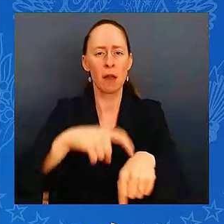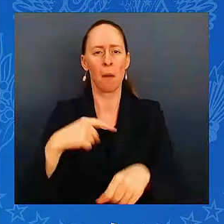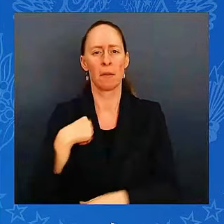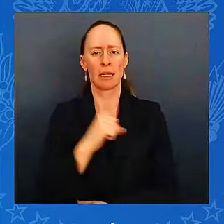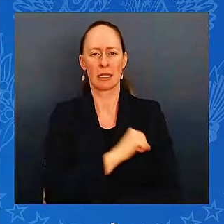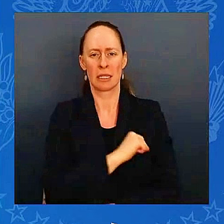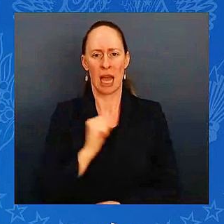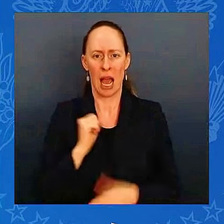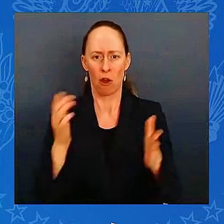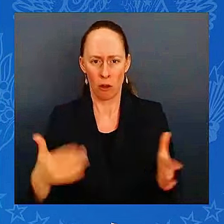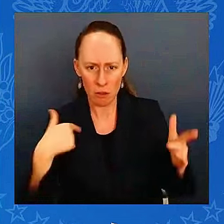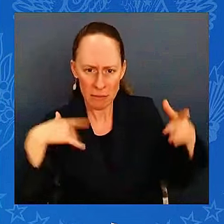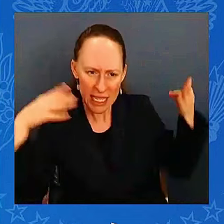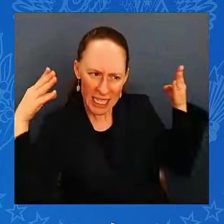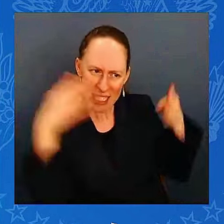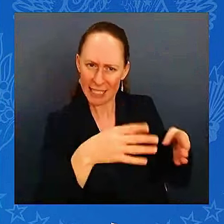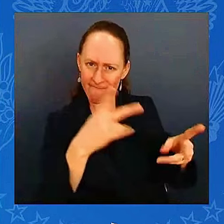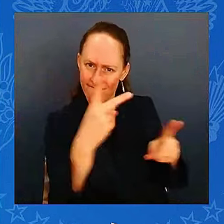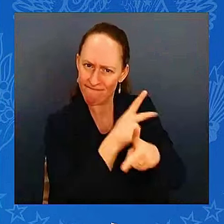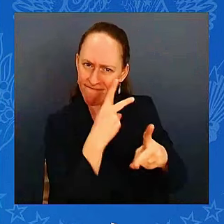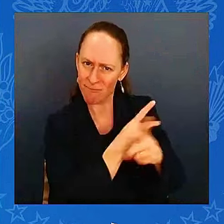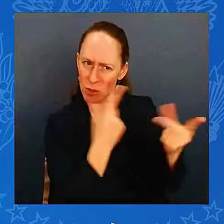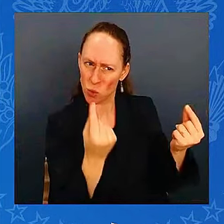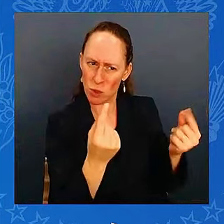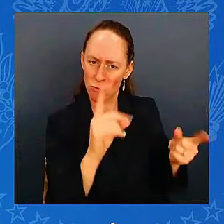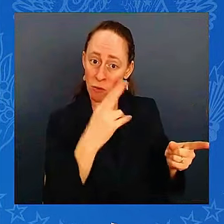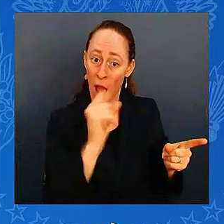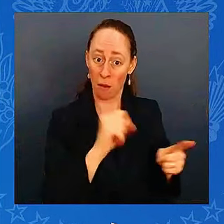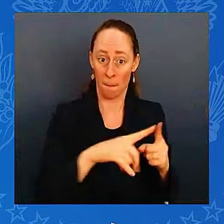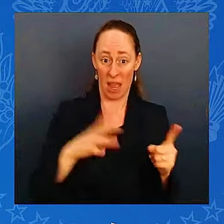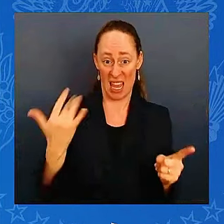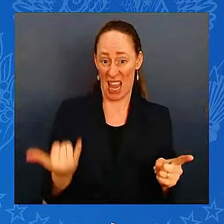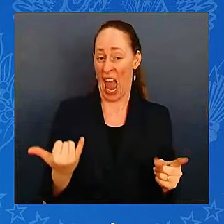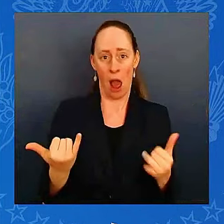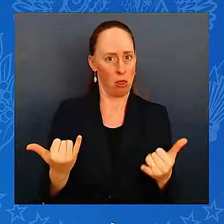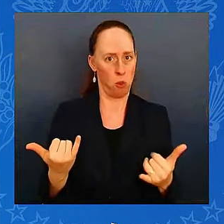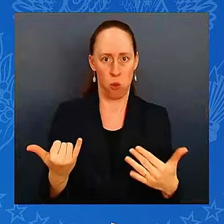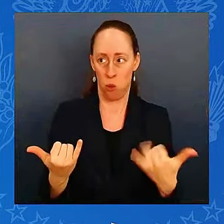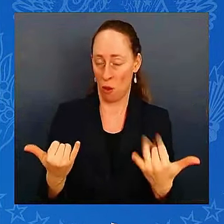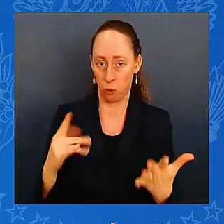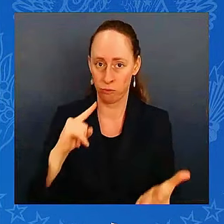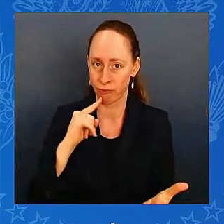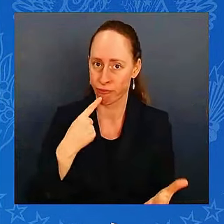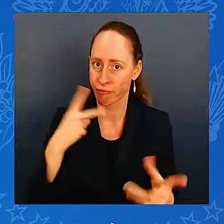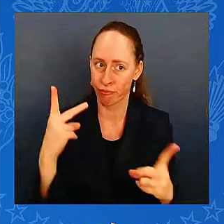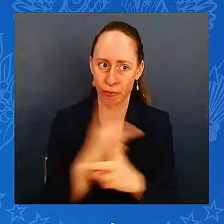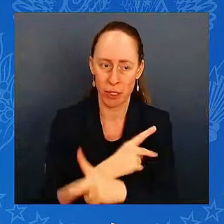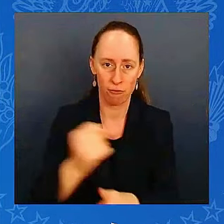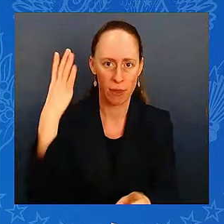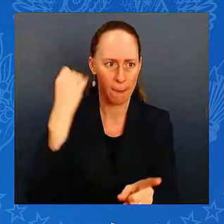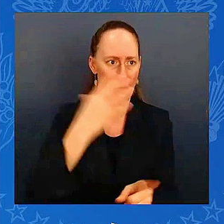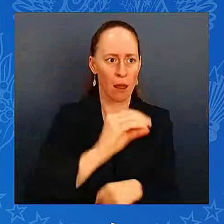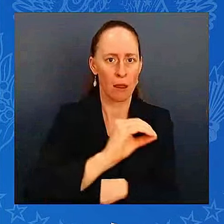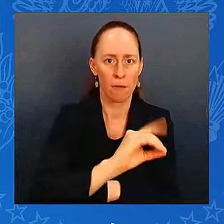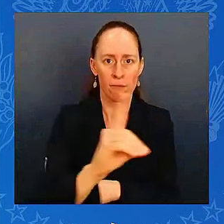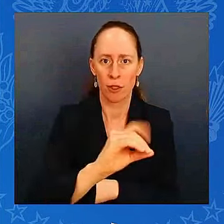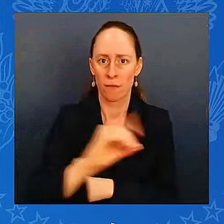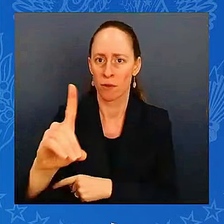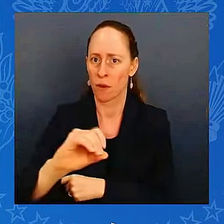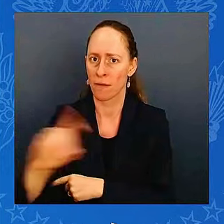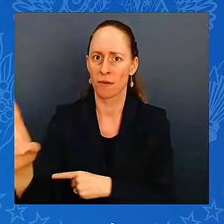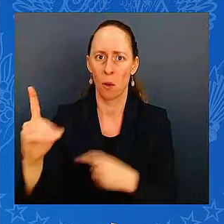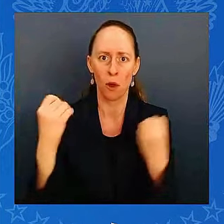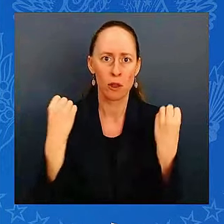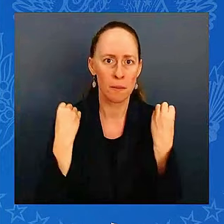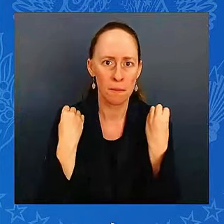all. For years, too little has been done to beat this threat here at home and around the world. In fact, before I came to